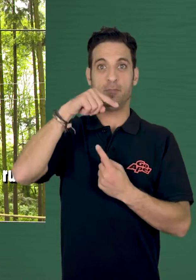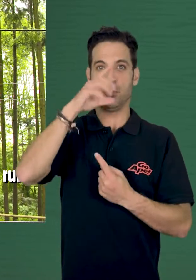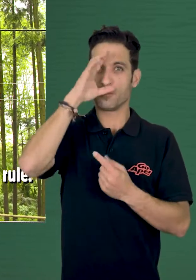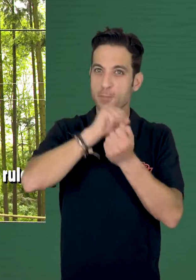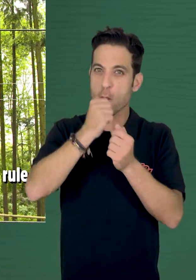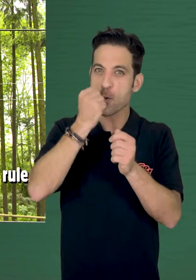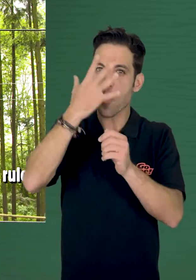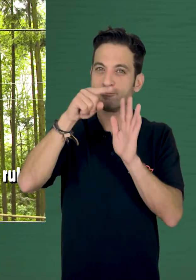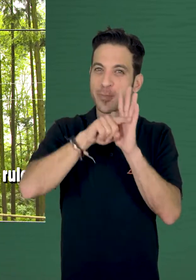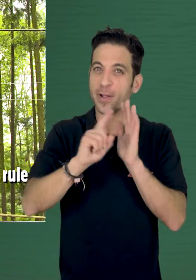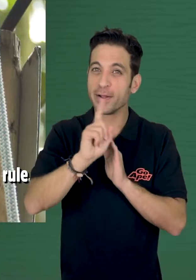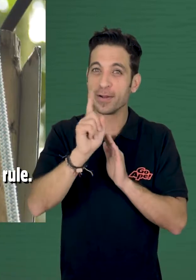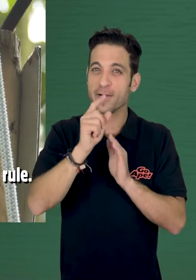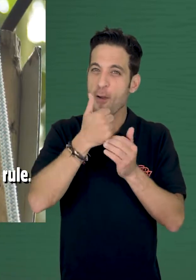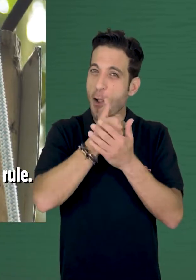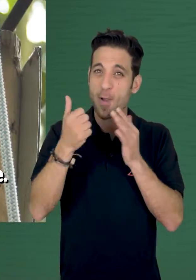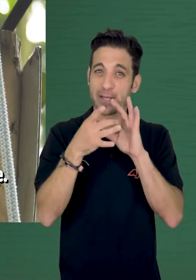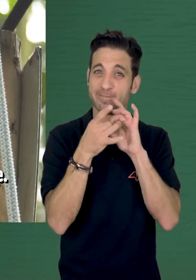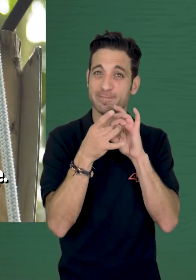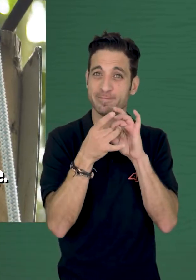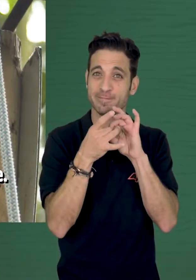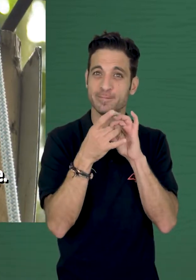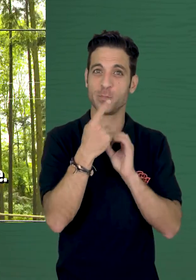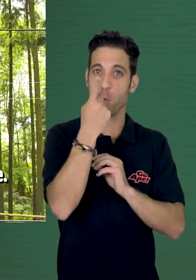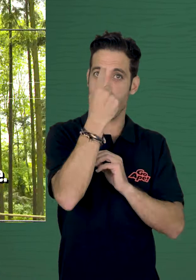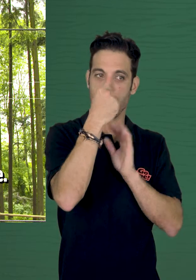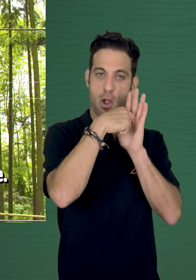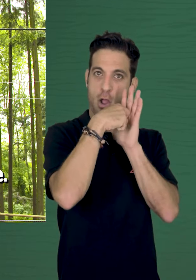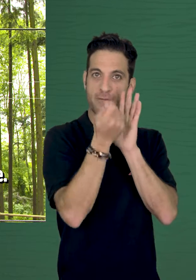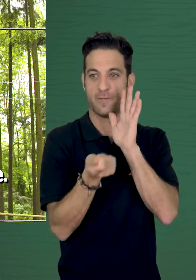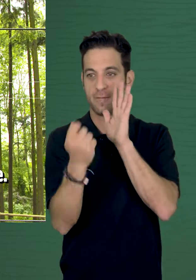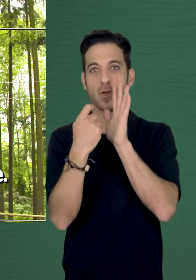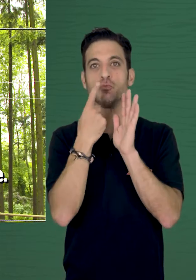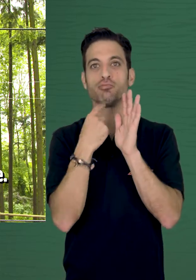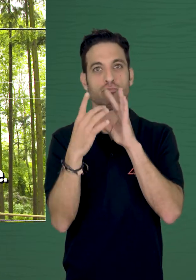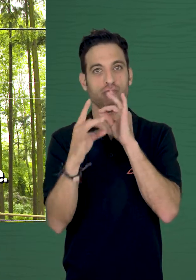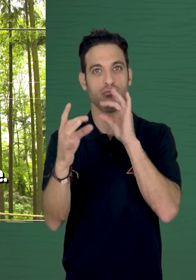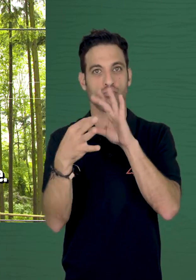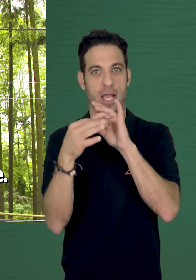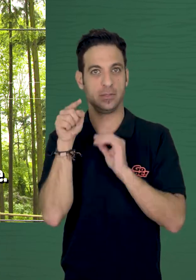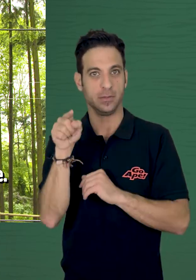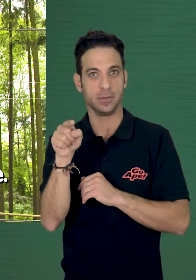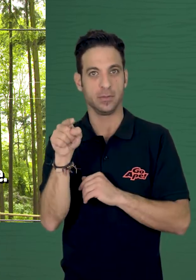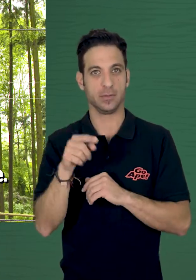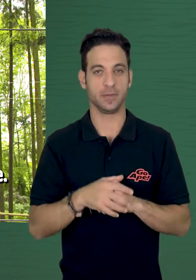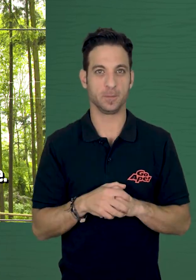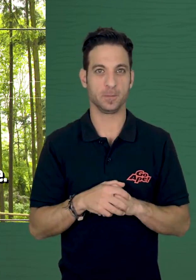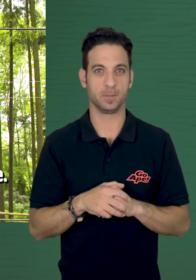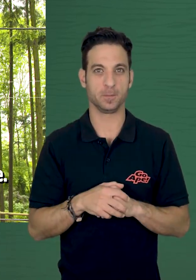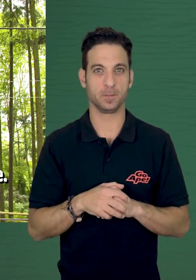be reminded of our golden rule. Always stay attached. So move one carabiner at a time back onto the red cable.